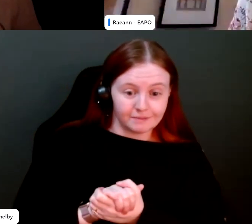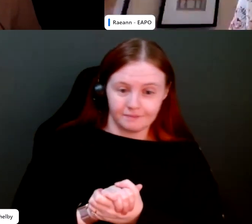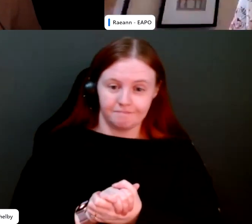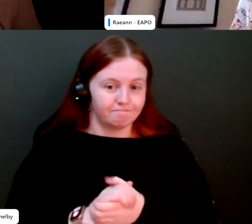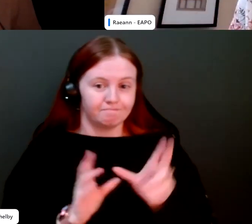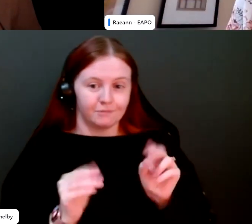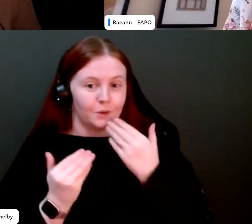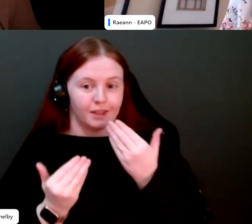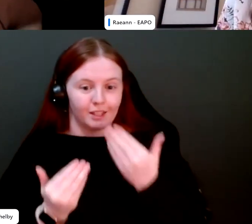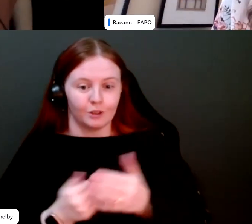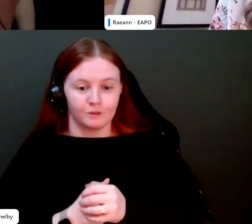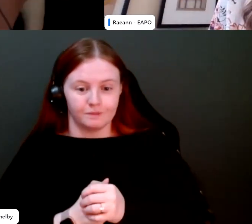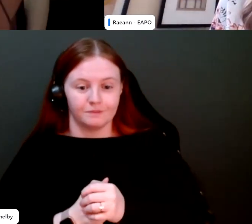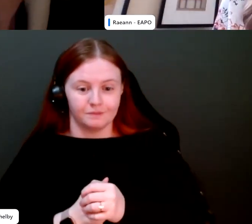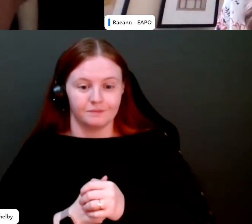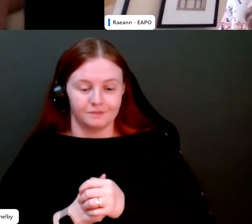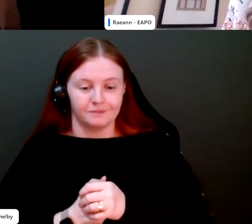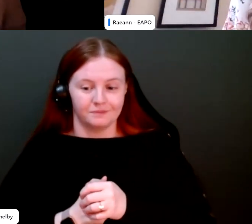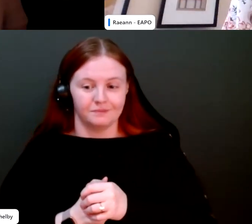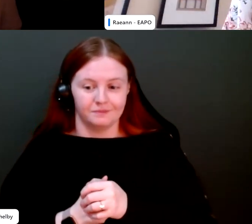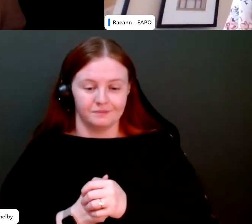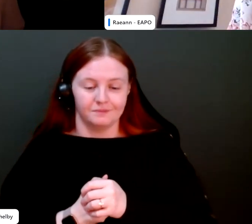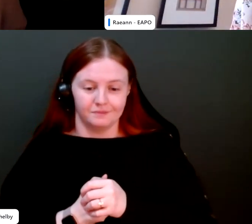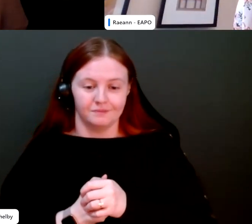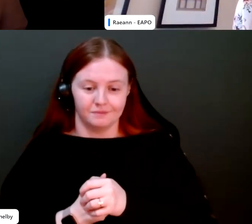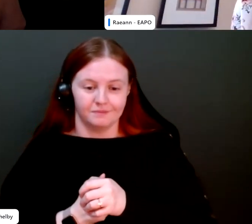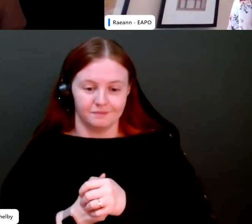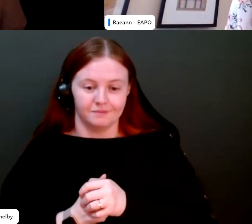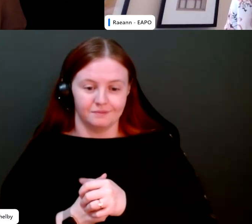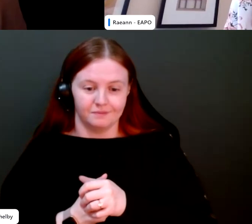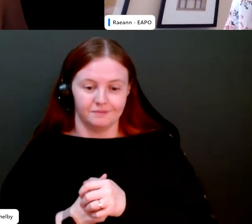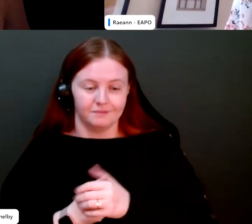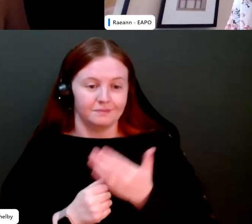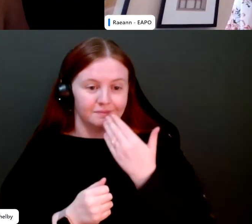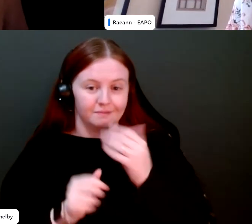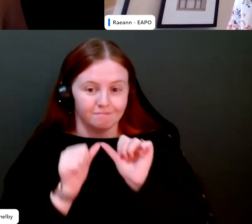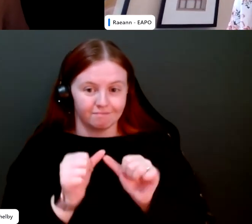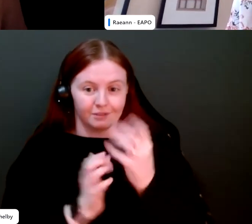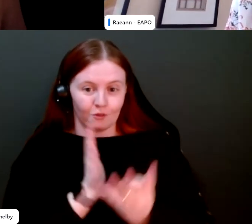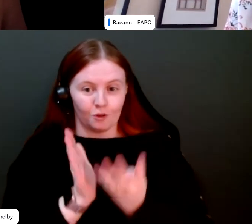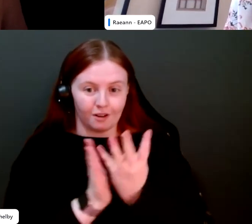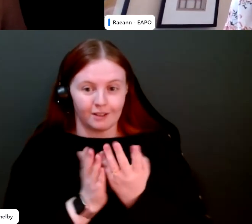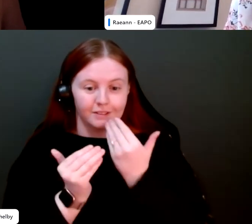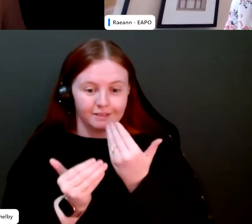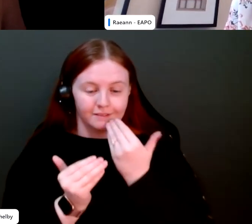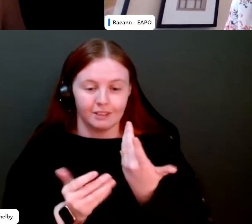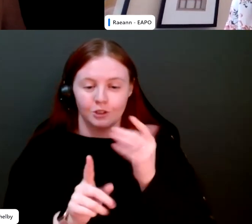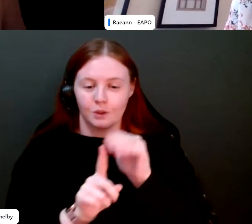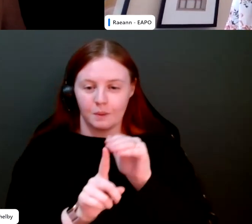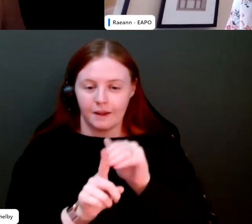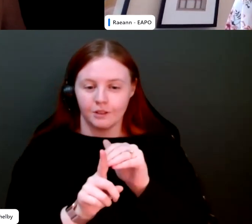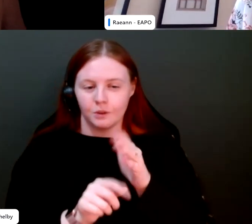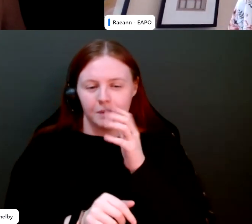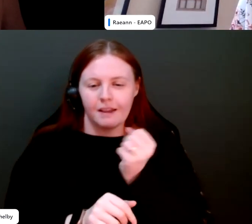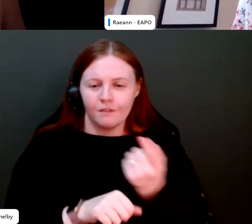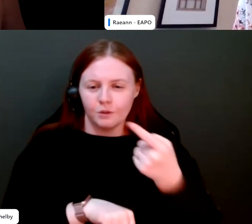you. Just reiterating those who stayed us with the whole 4 hours. Thank you for that. Just a reminder that it will take us a couple